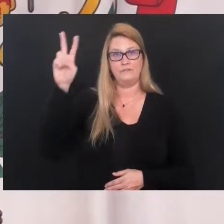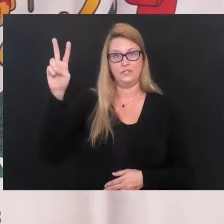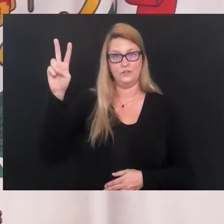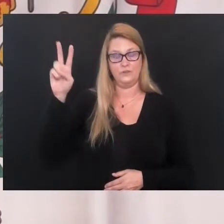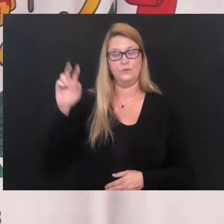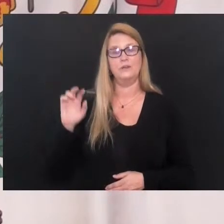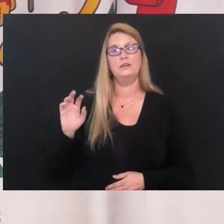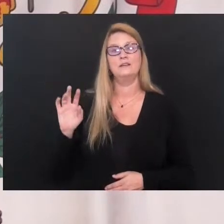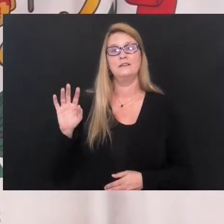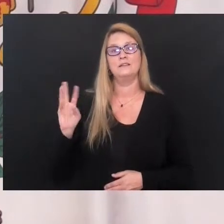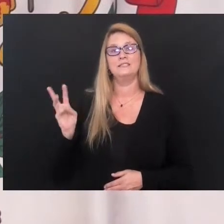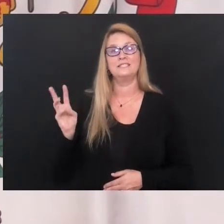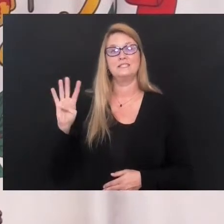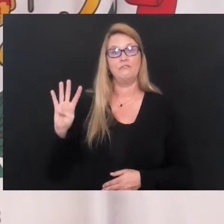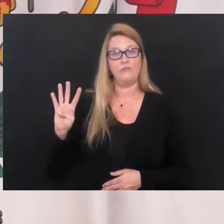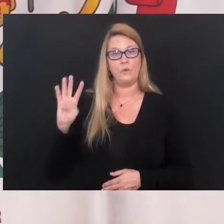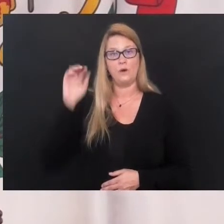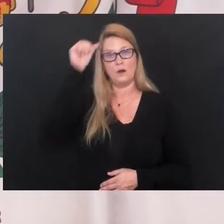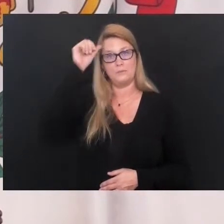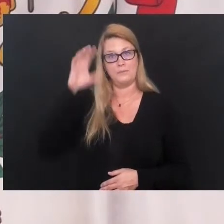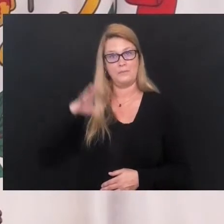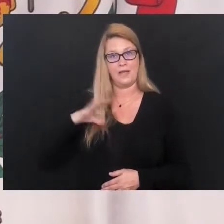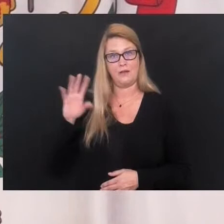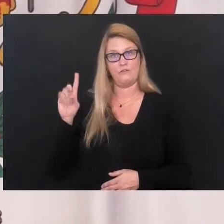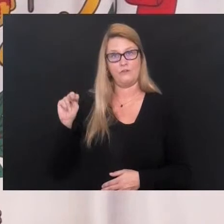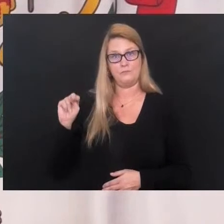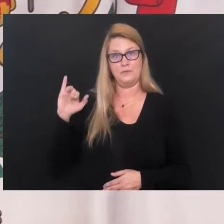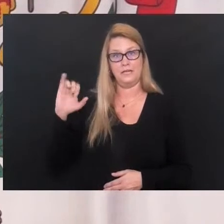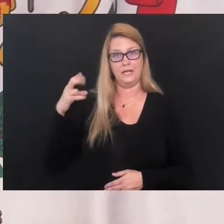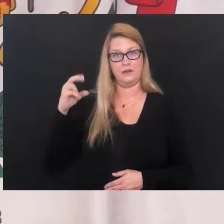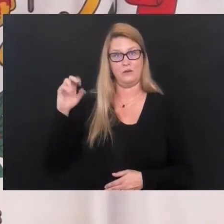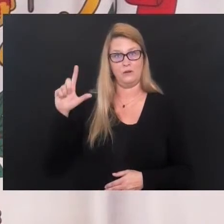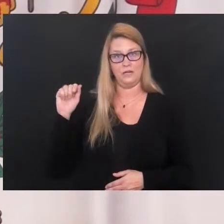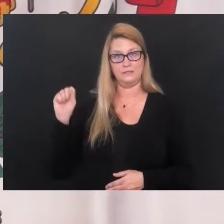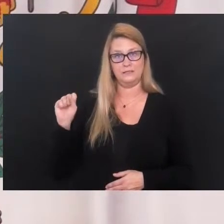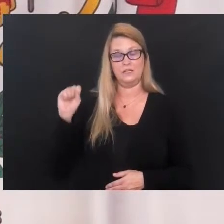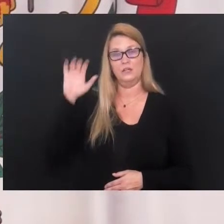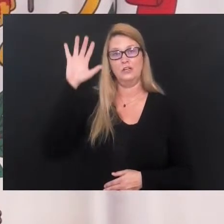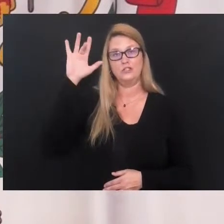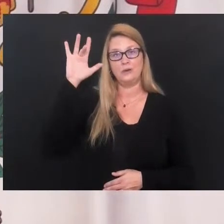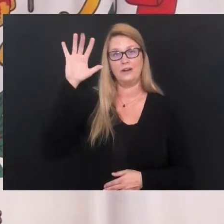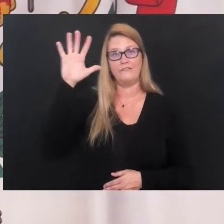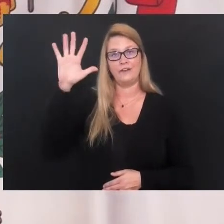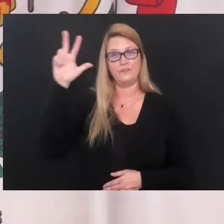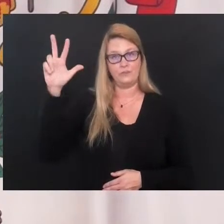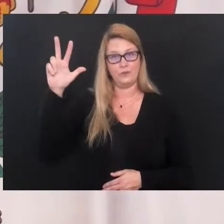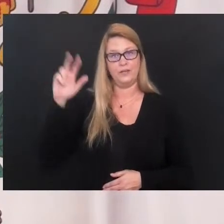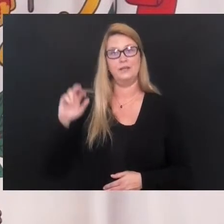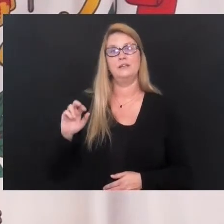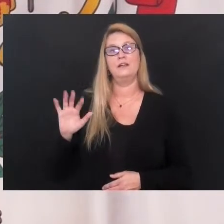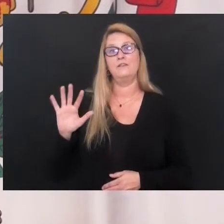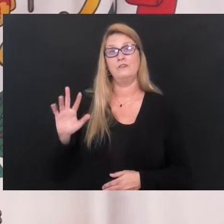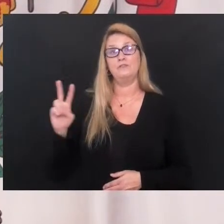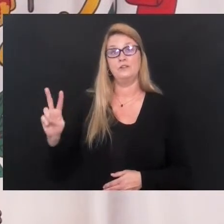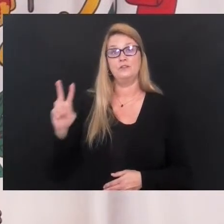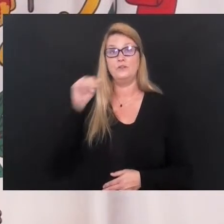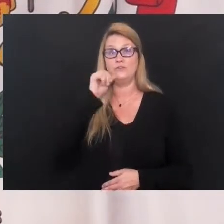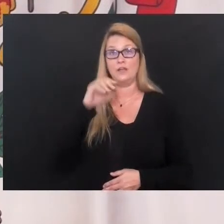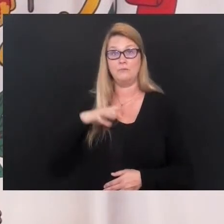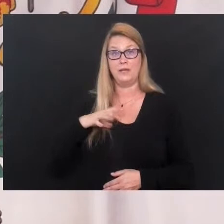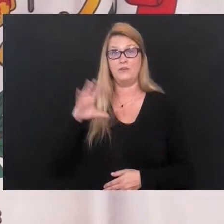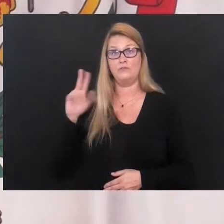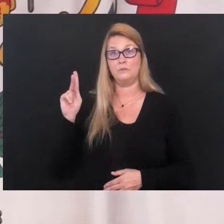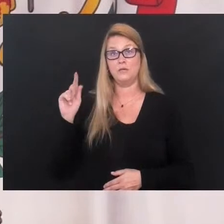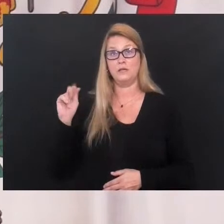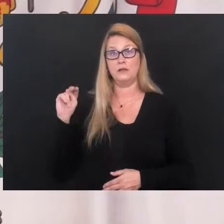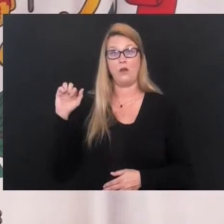2,552nd death is a 64-year-old male from Nicholas County. Our 2,553rd death is a 52-year-old female from